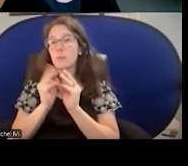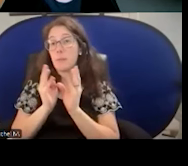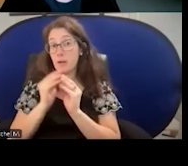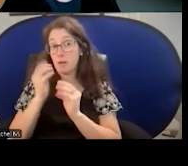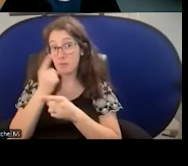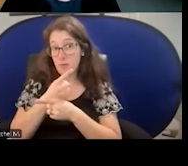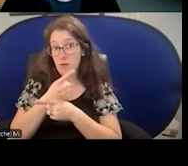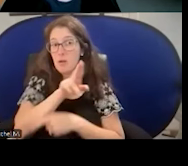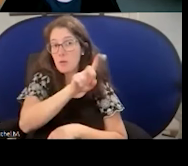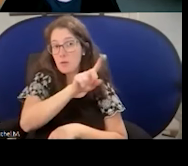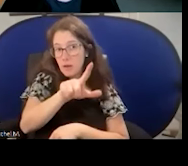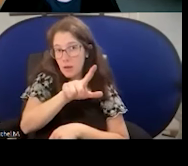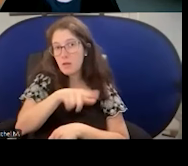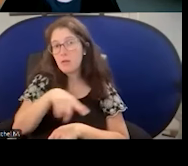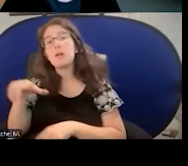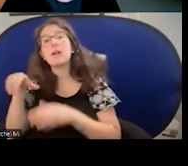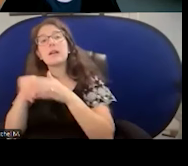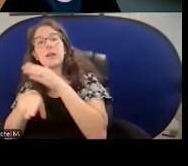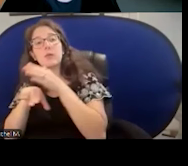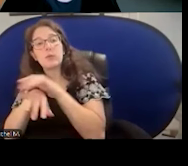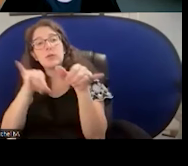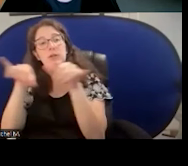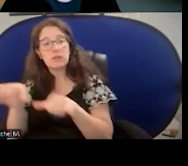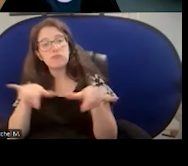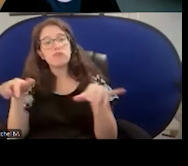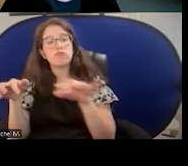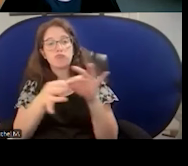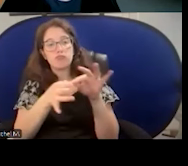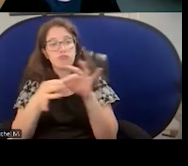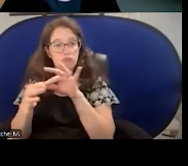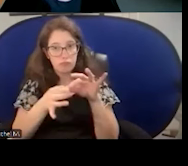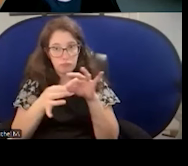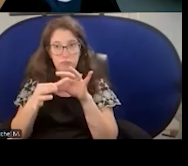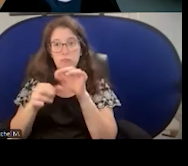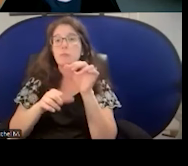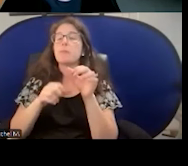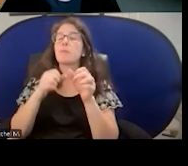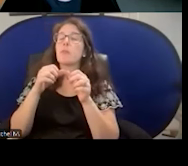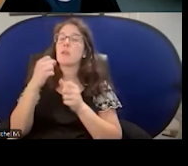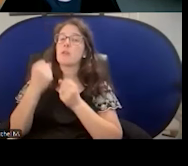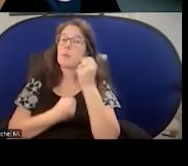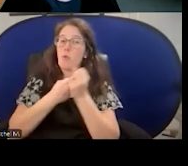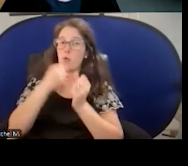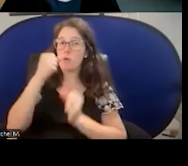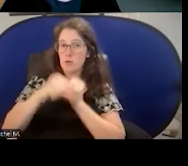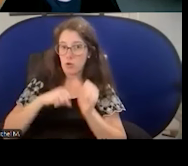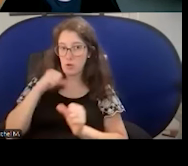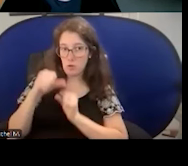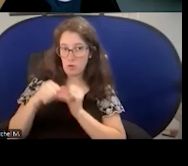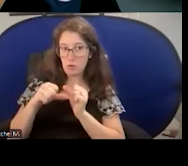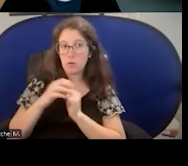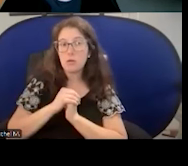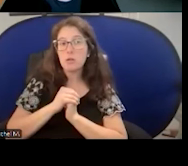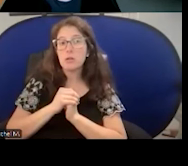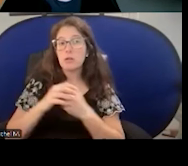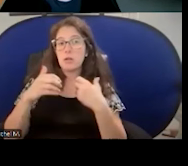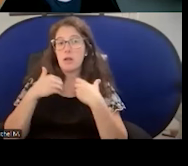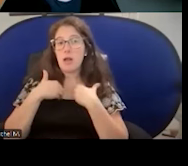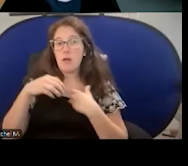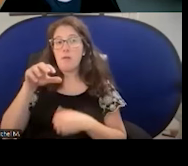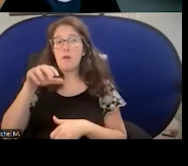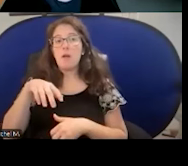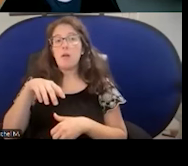aren't separate ideas. As we've talked about, they reinforce each other. WCAG's core principles describe